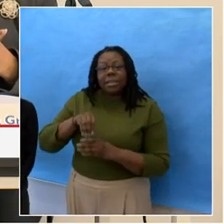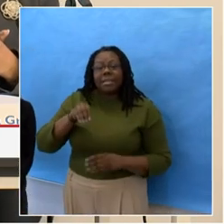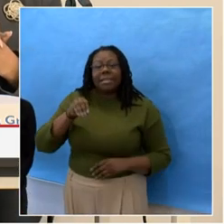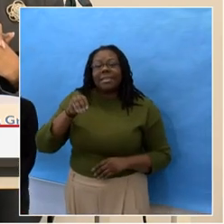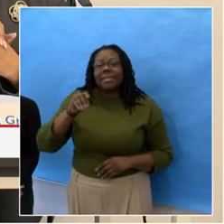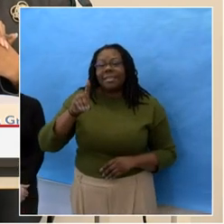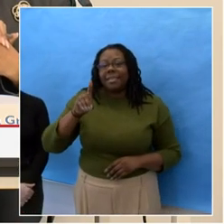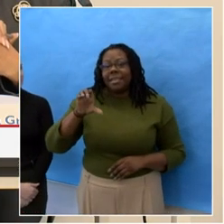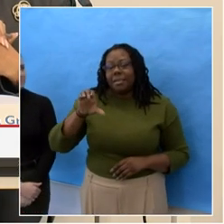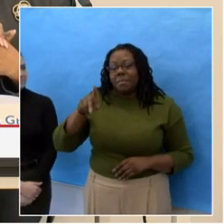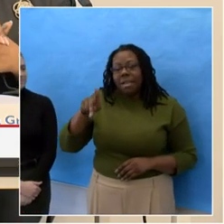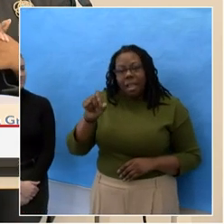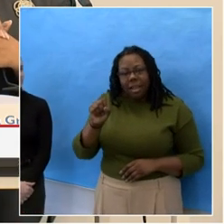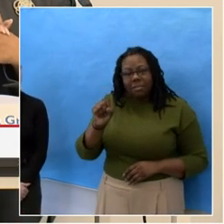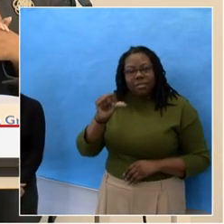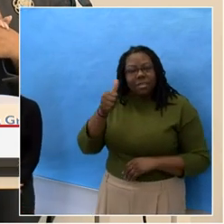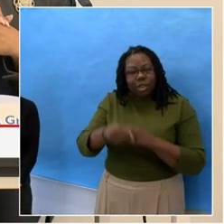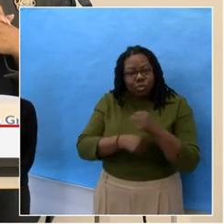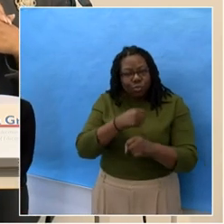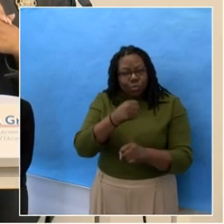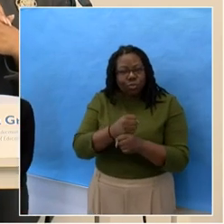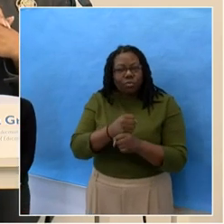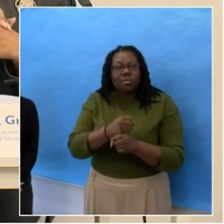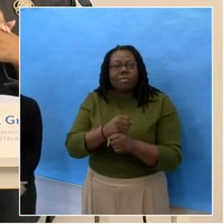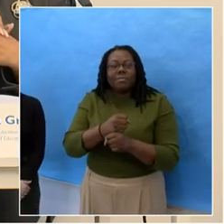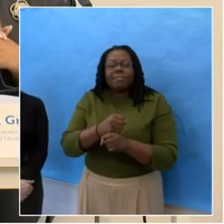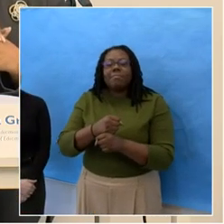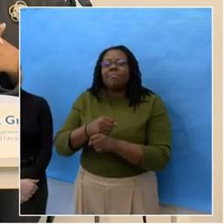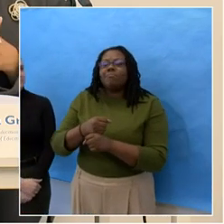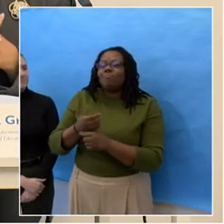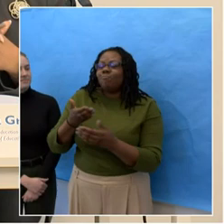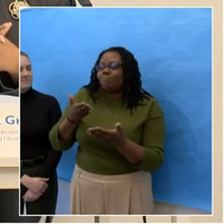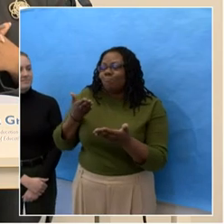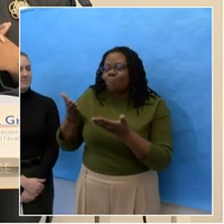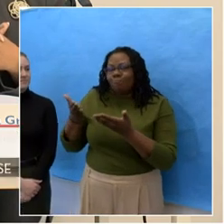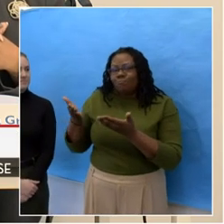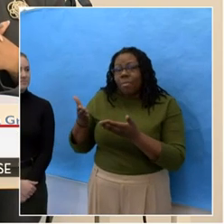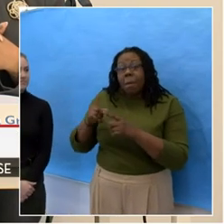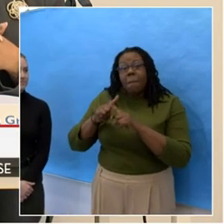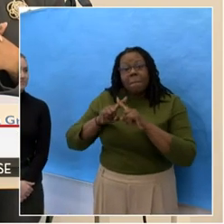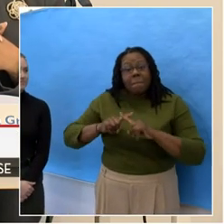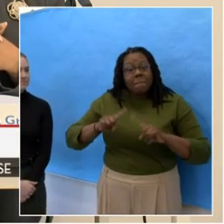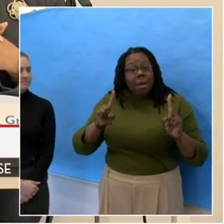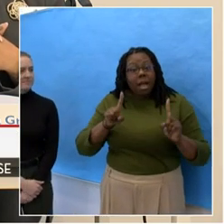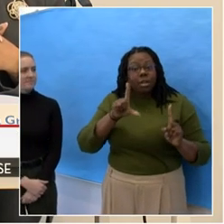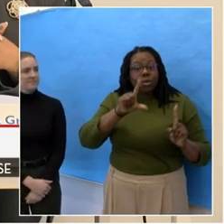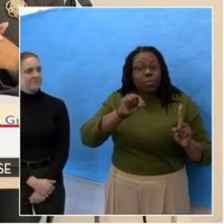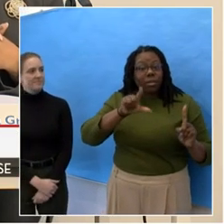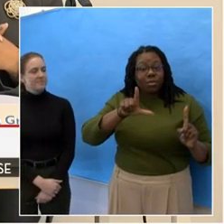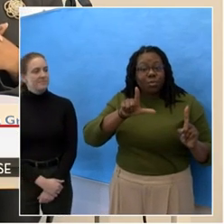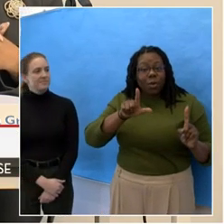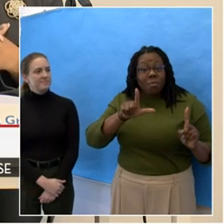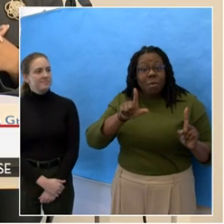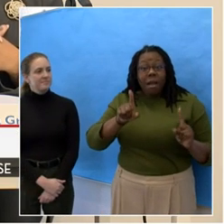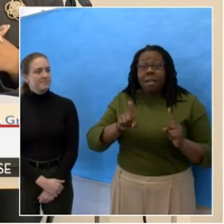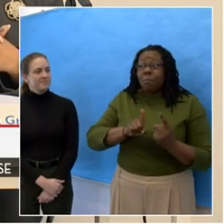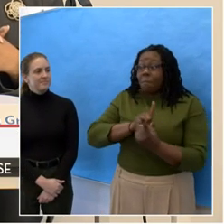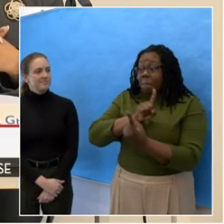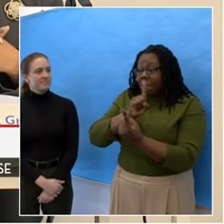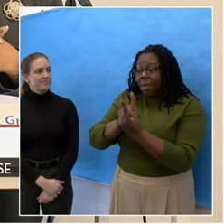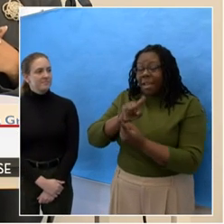Seton Elementary and a family engagement facilitator. But in 2021, we met Janelle when we named her